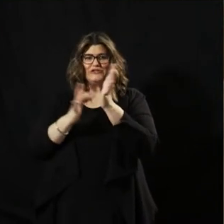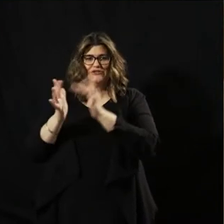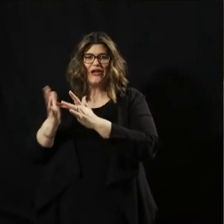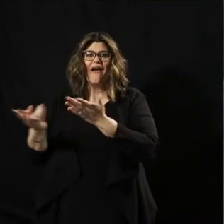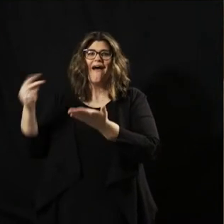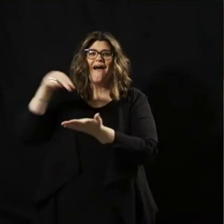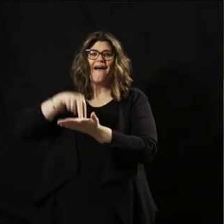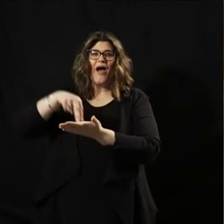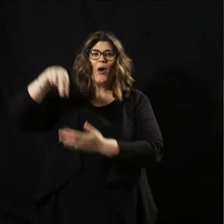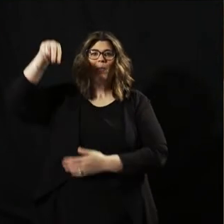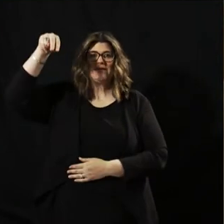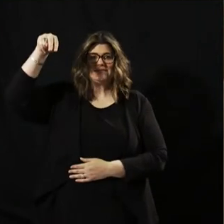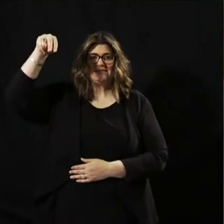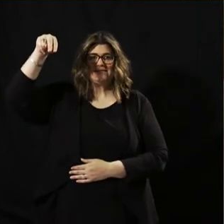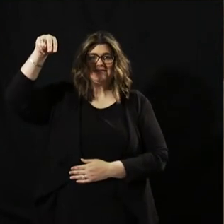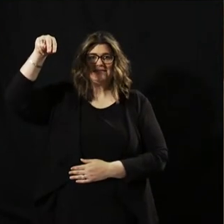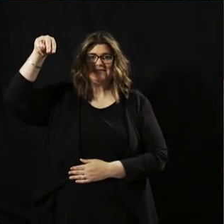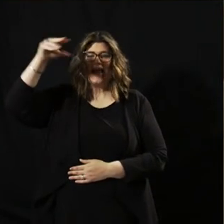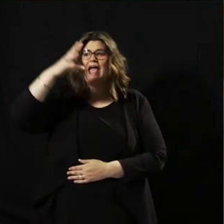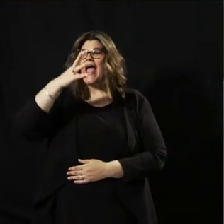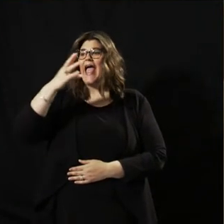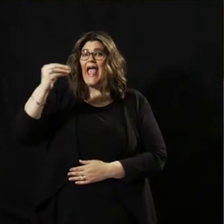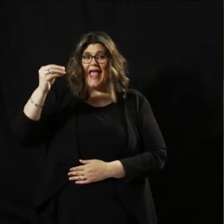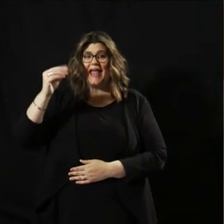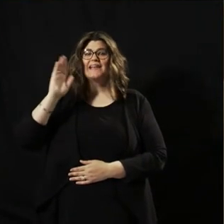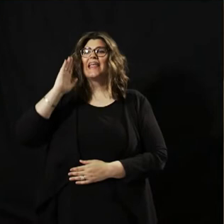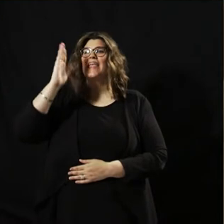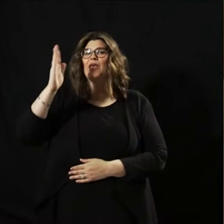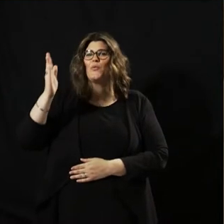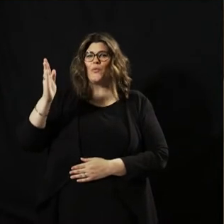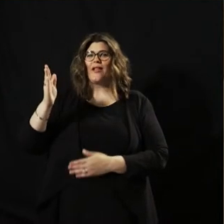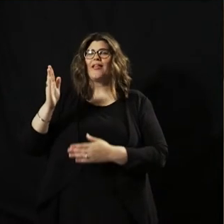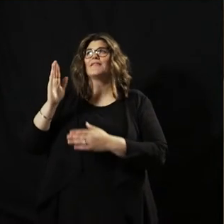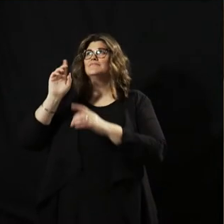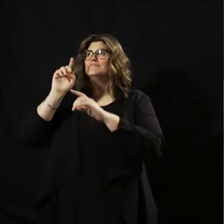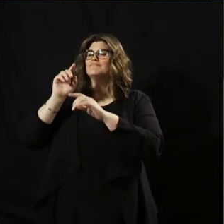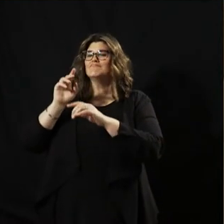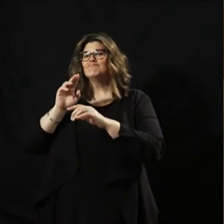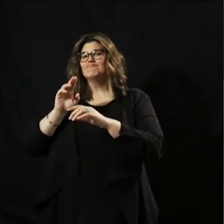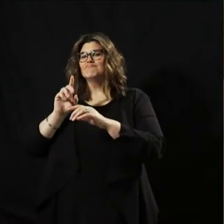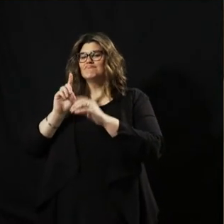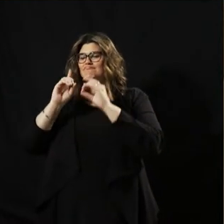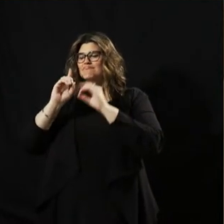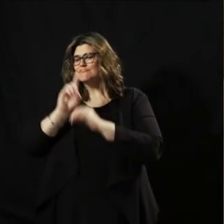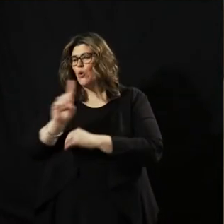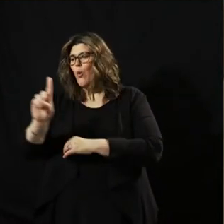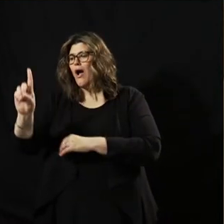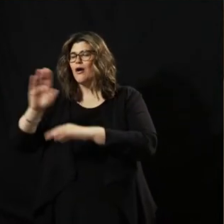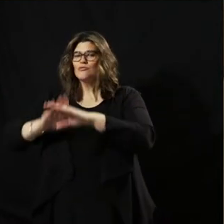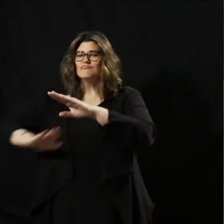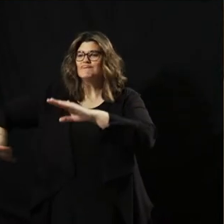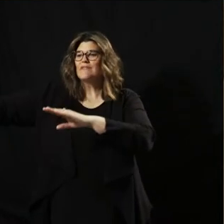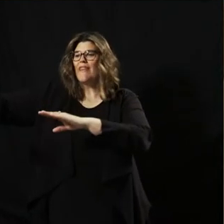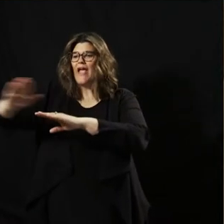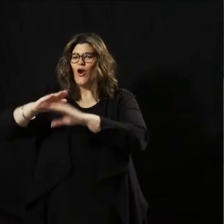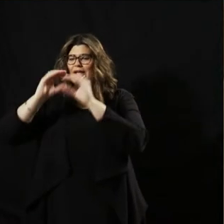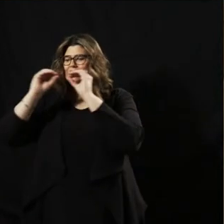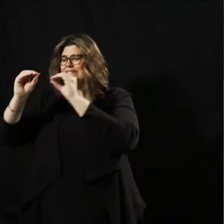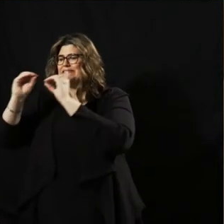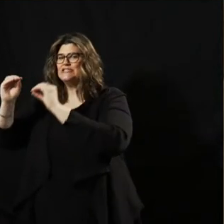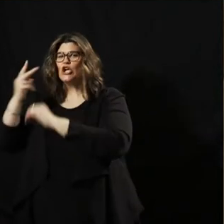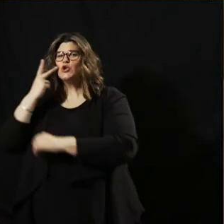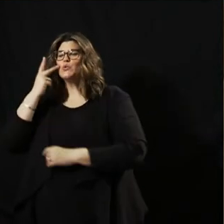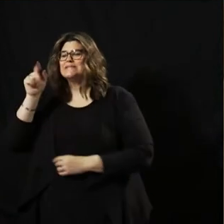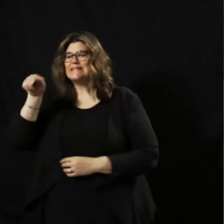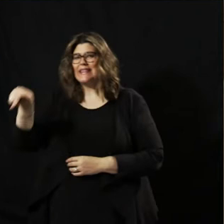dead, and he is going before you to Galilee. There you will